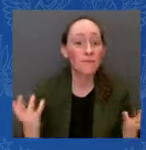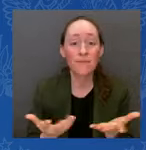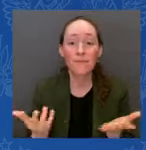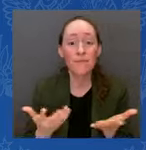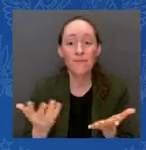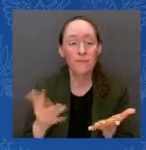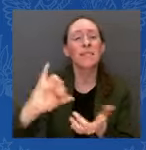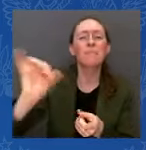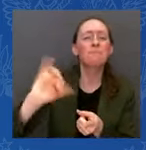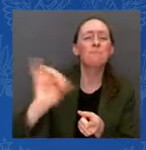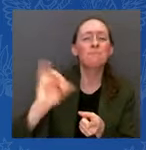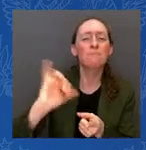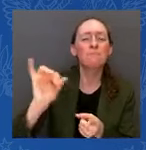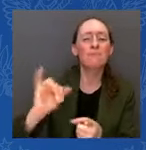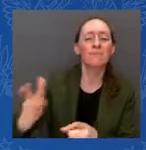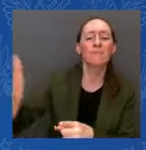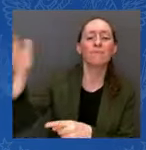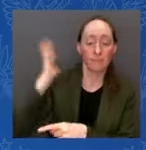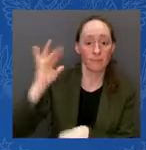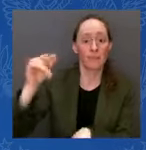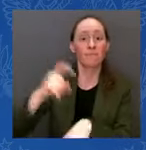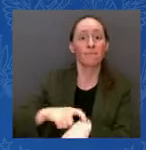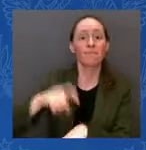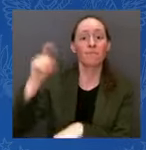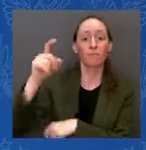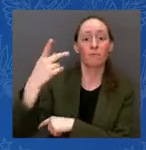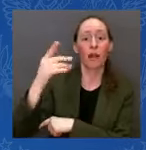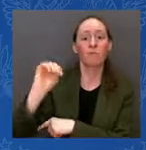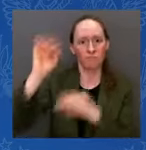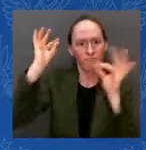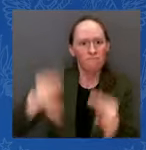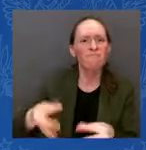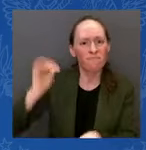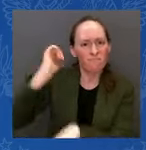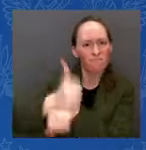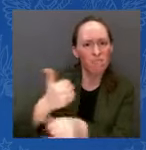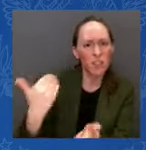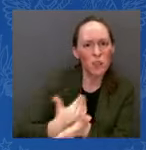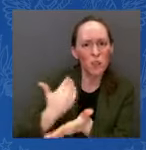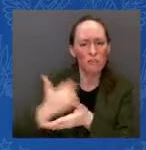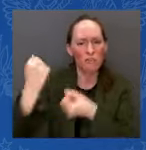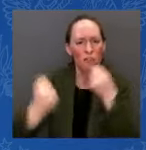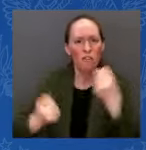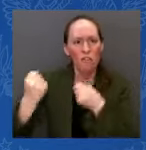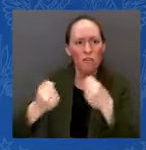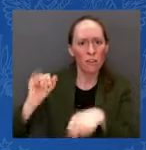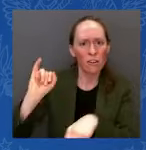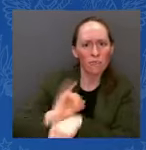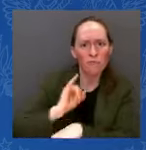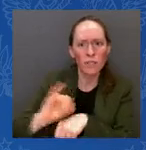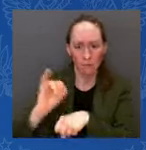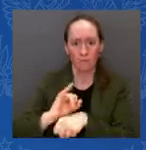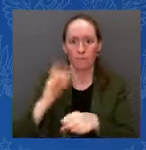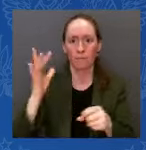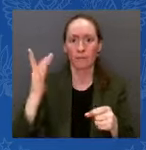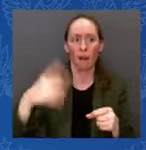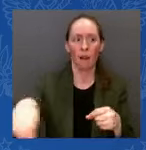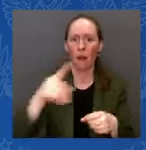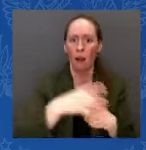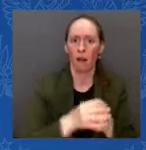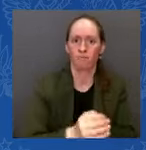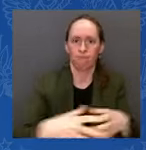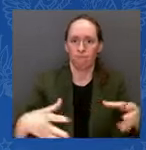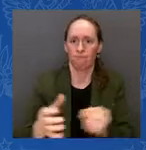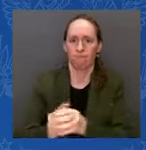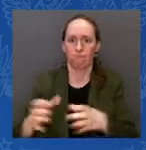industry lifted up our entire manufacturing sector, this investment will be a catalyst for innovation